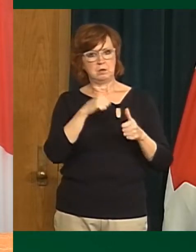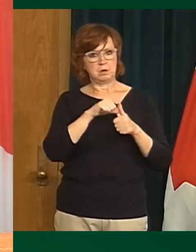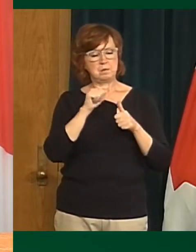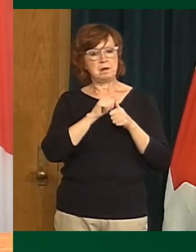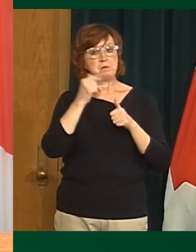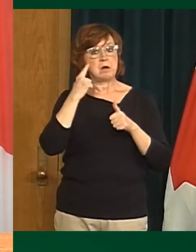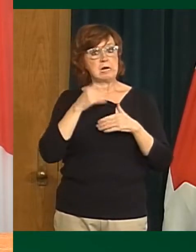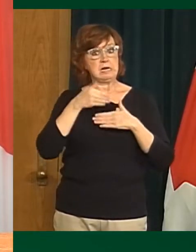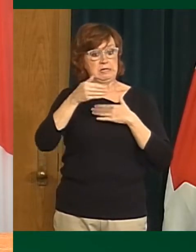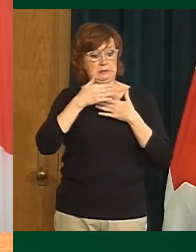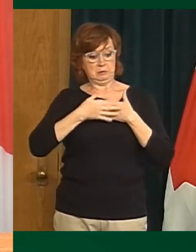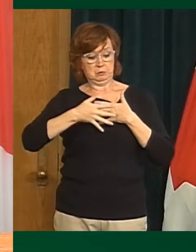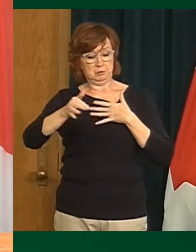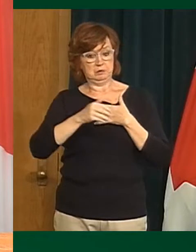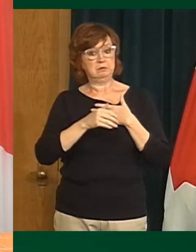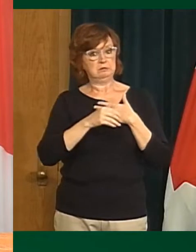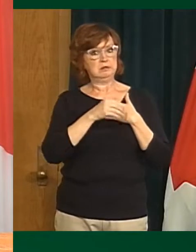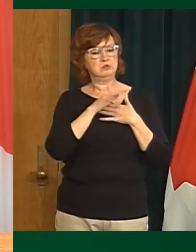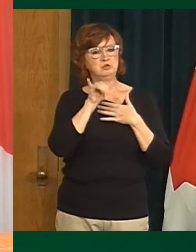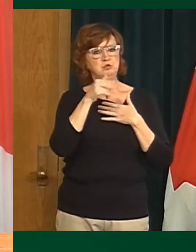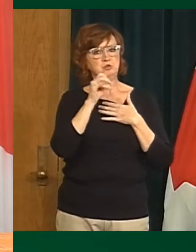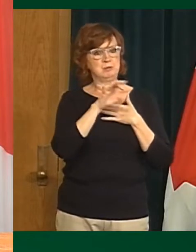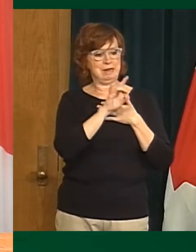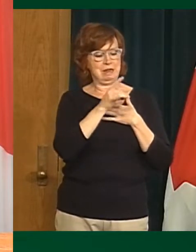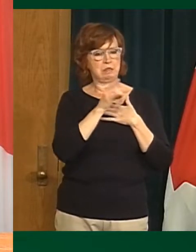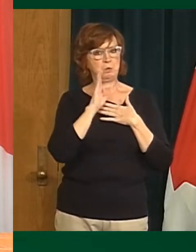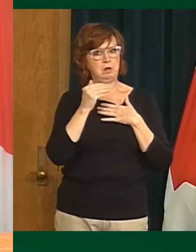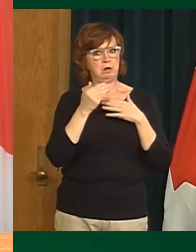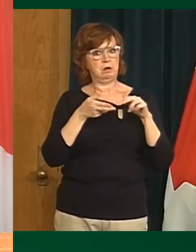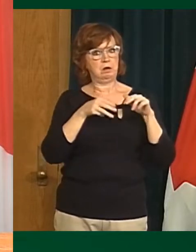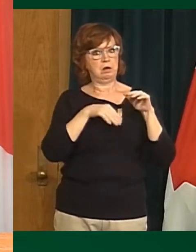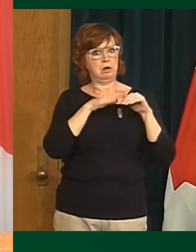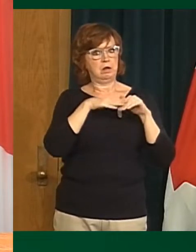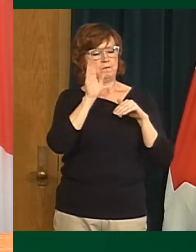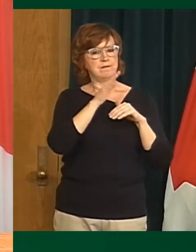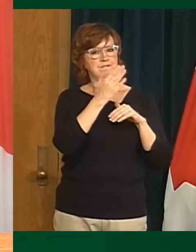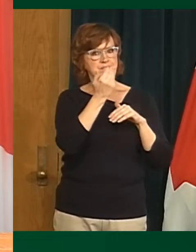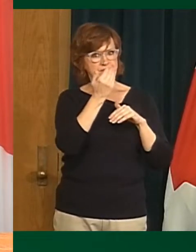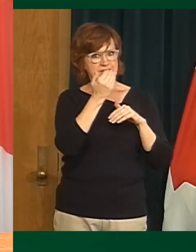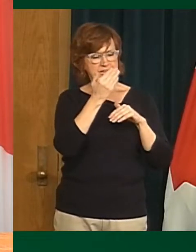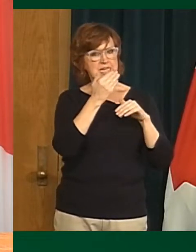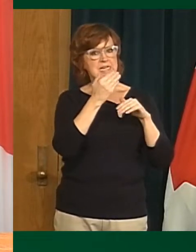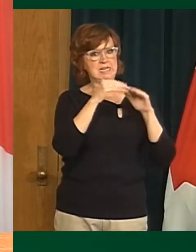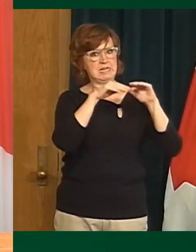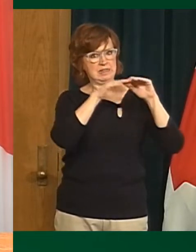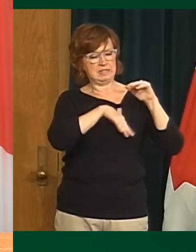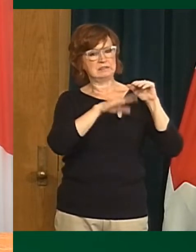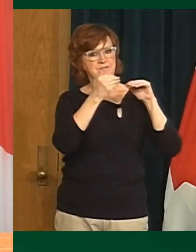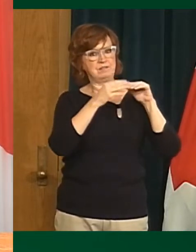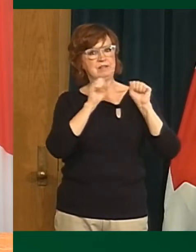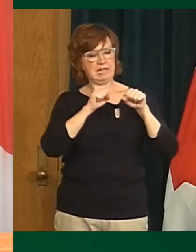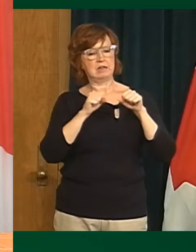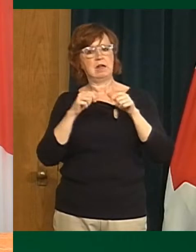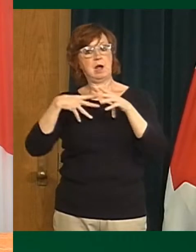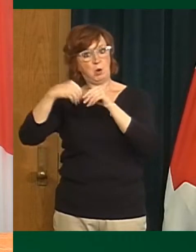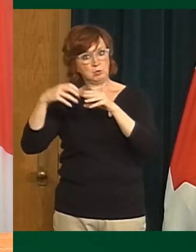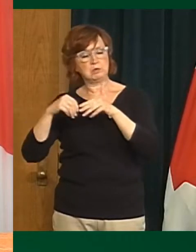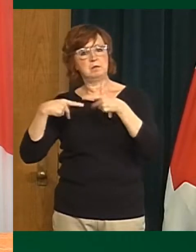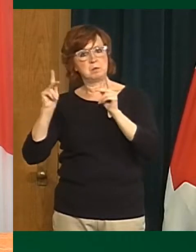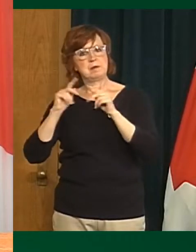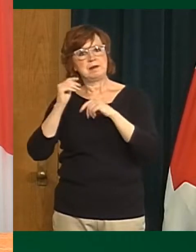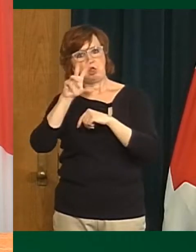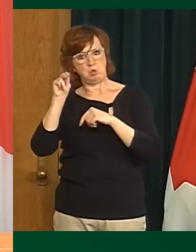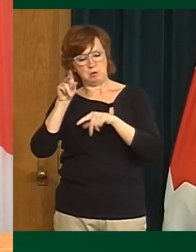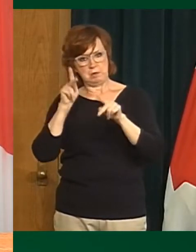that. Why are we gathering? How can we minimize the risk for everyone, but also those who are higher risk? And as this investigation proceeds,